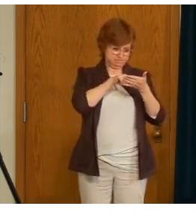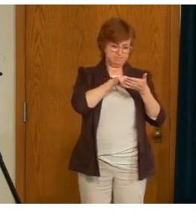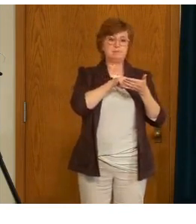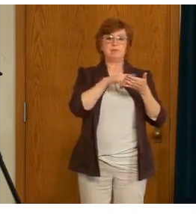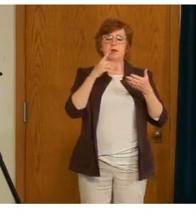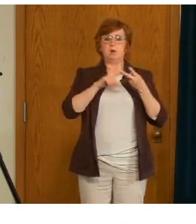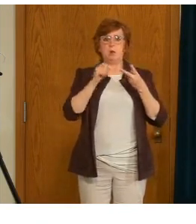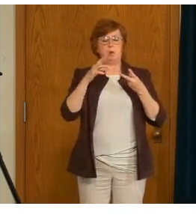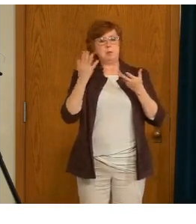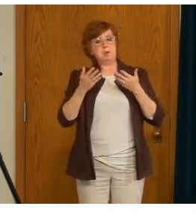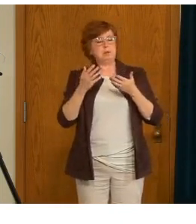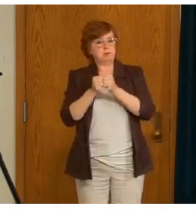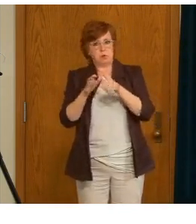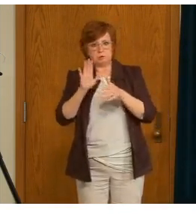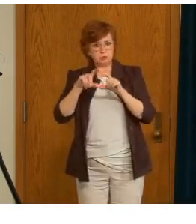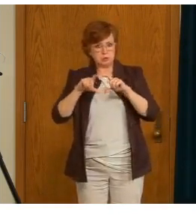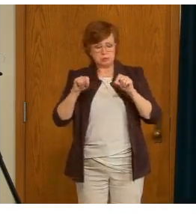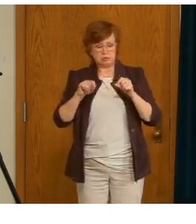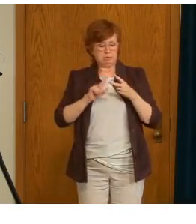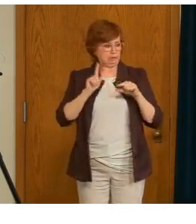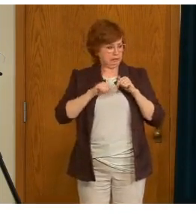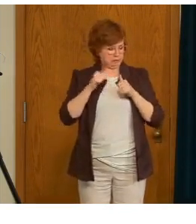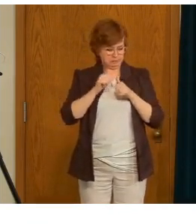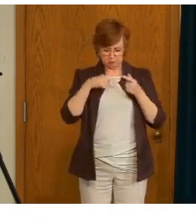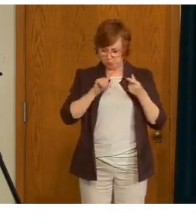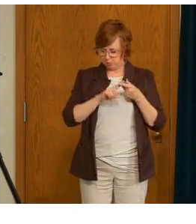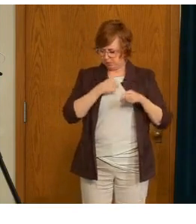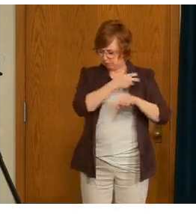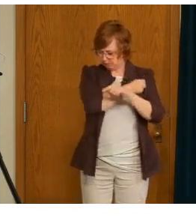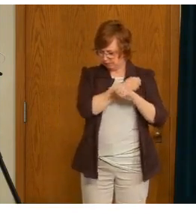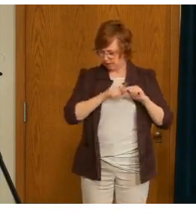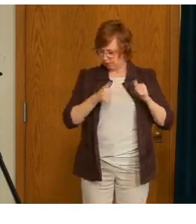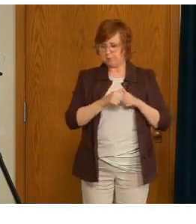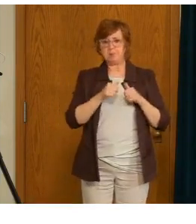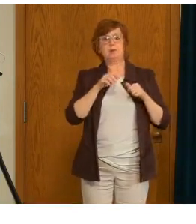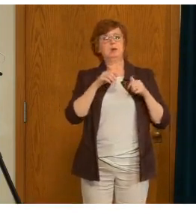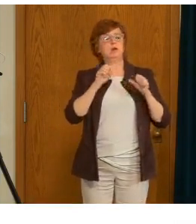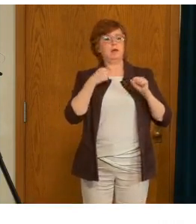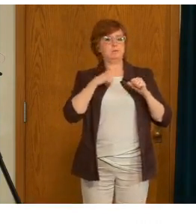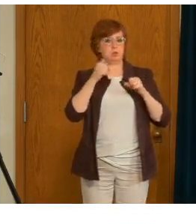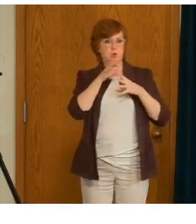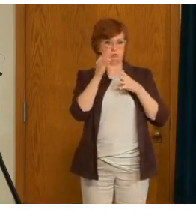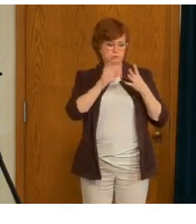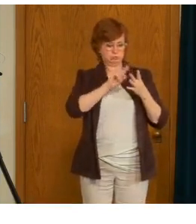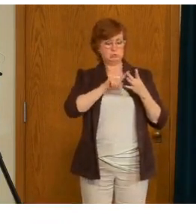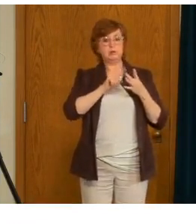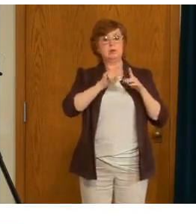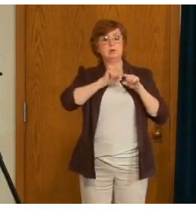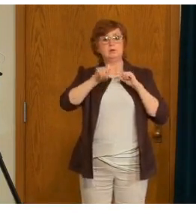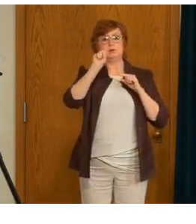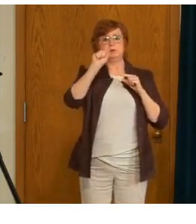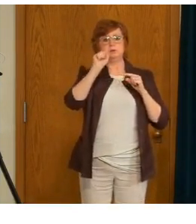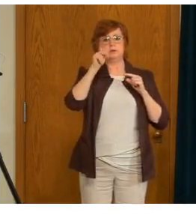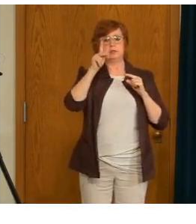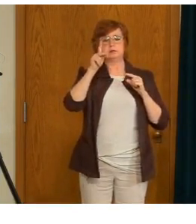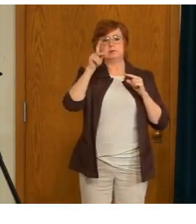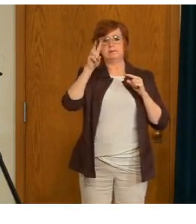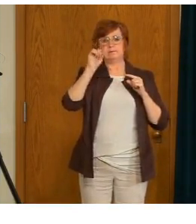you have misplaced your card and you can't remember that date, you can call the SaskVax line and they will provide that date for